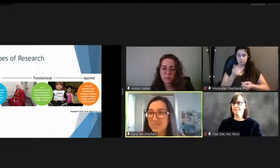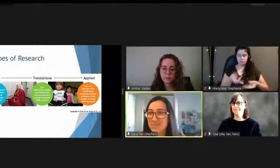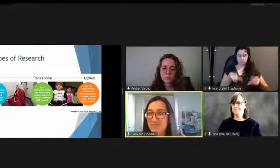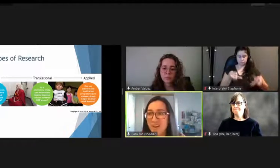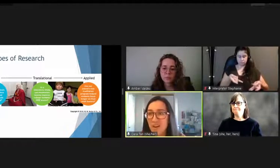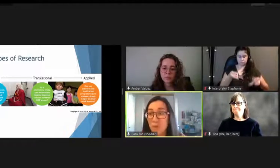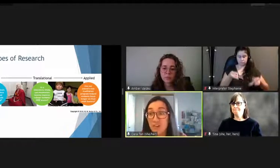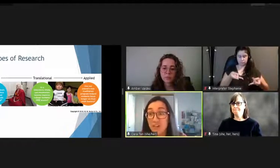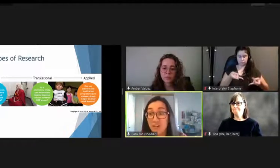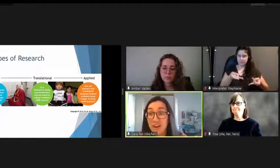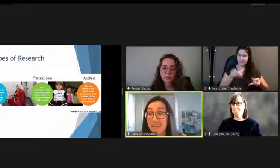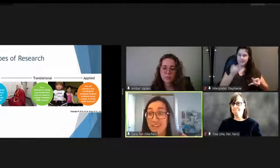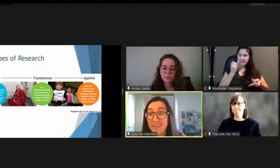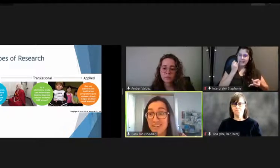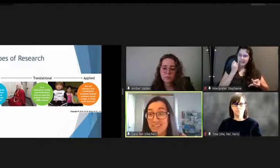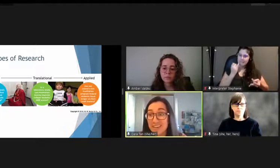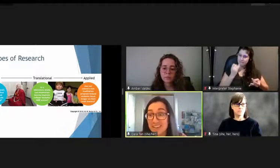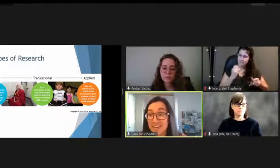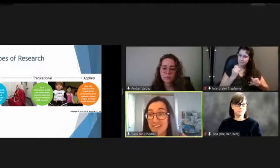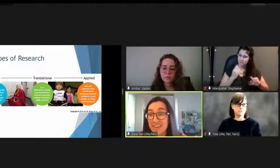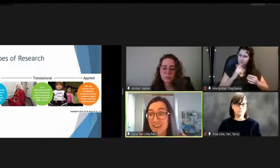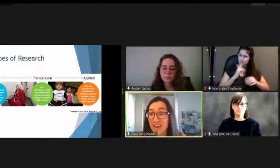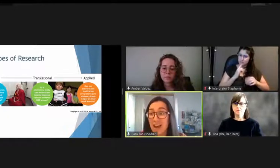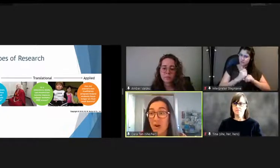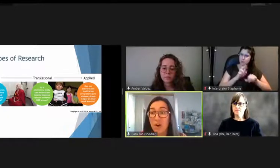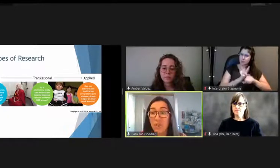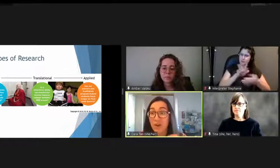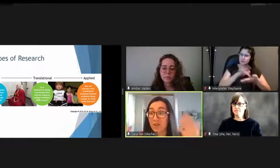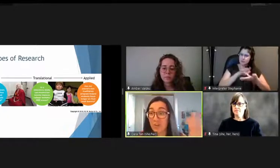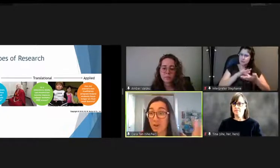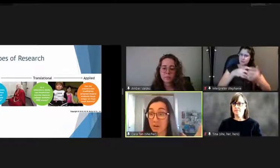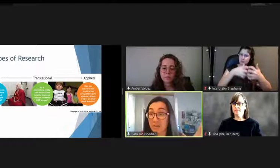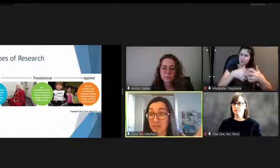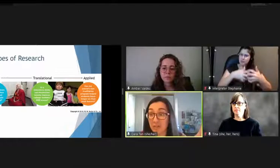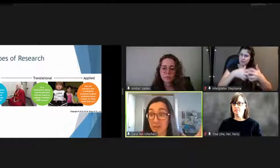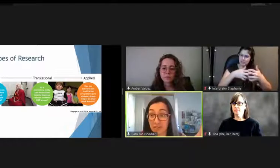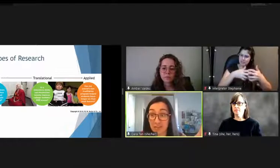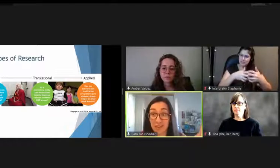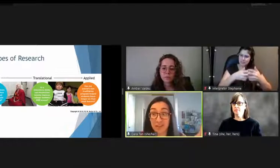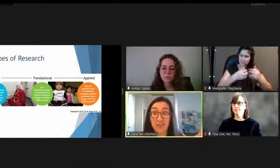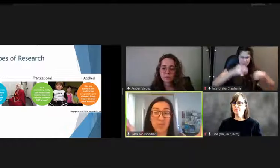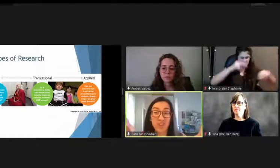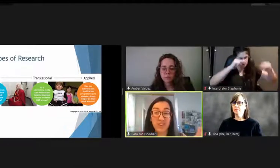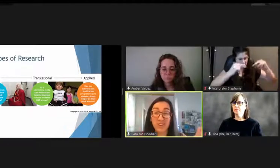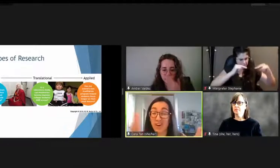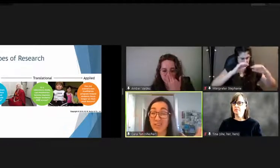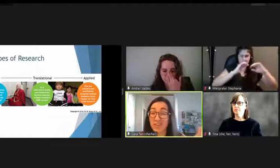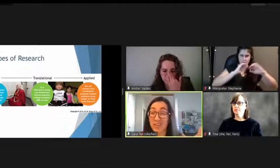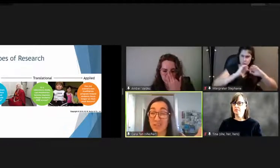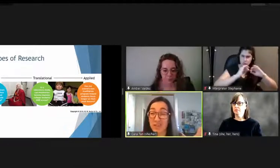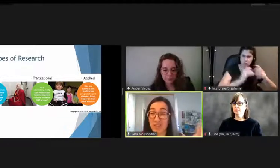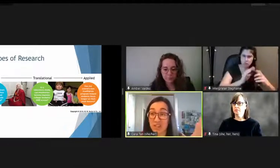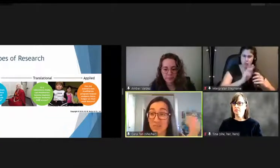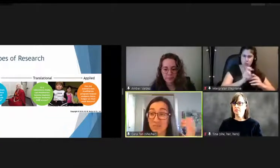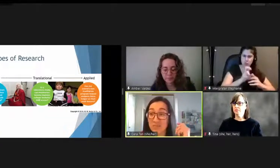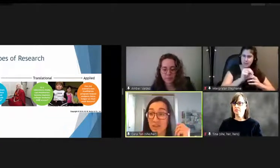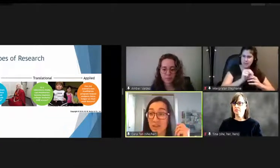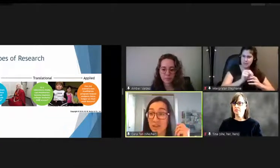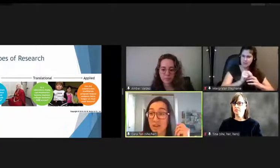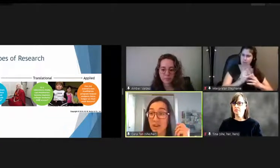things? We're just trying to understand how our brains work to some extent in the context of